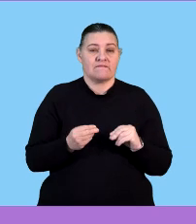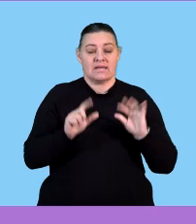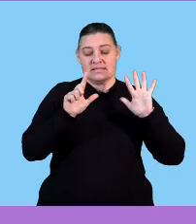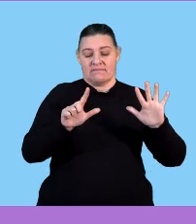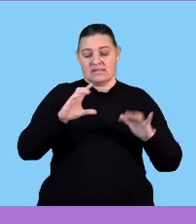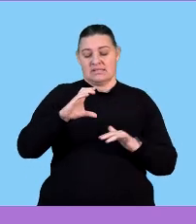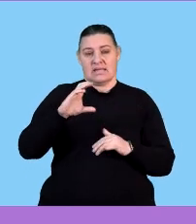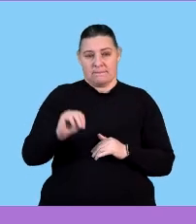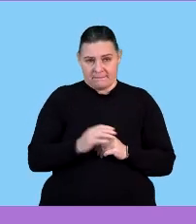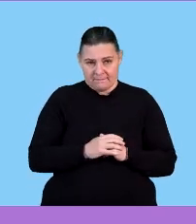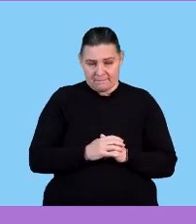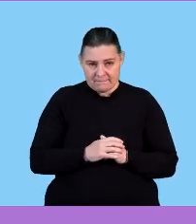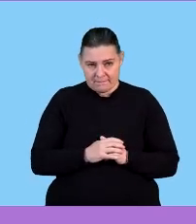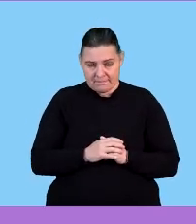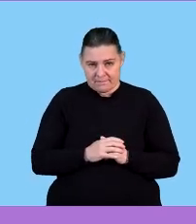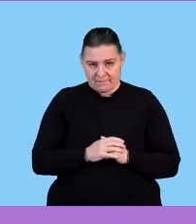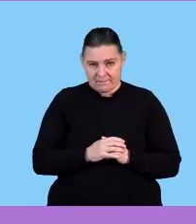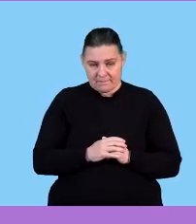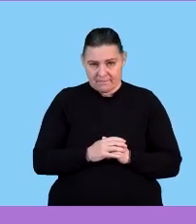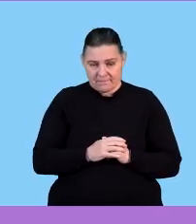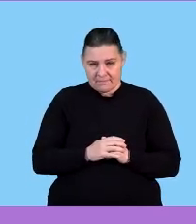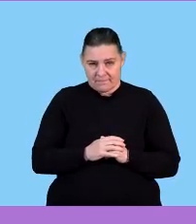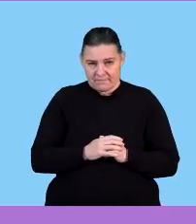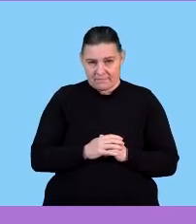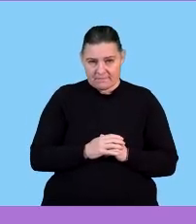7 centimeters. That's where the 7 comes from.